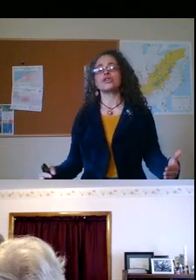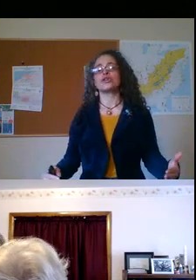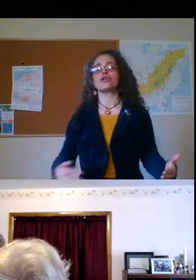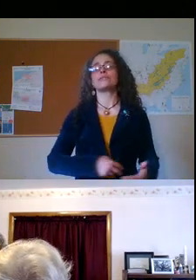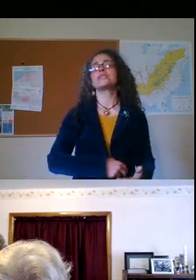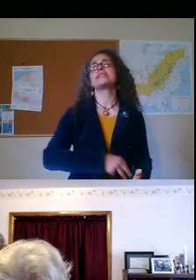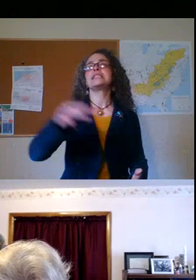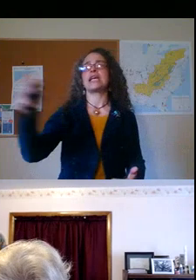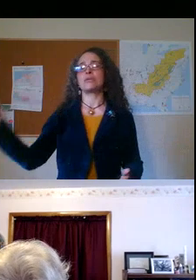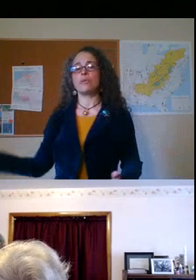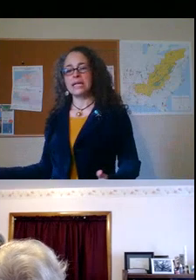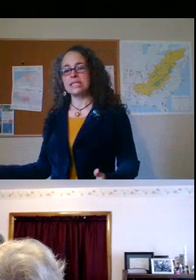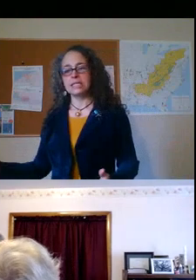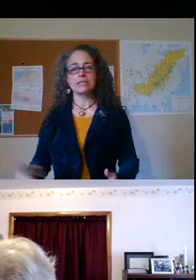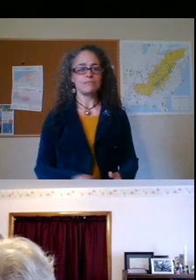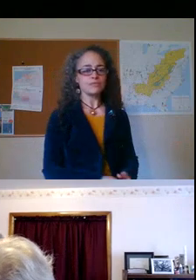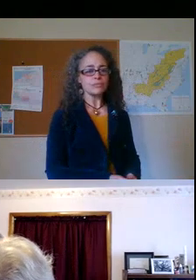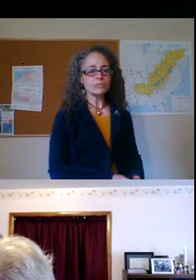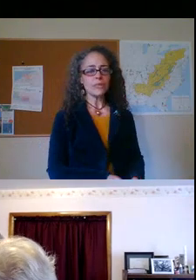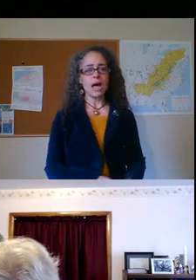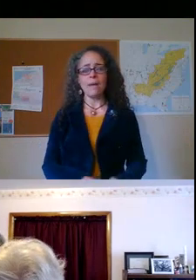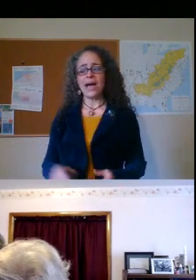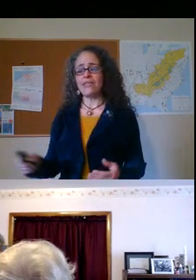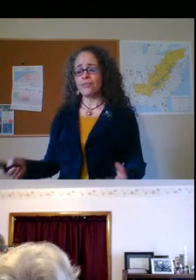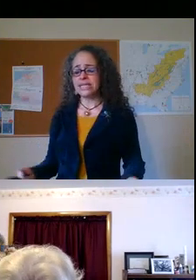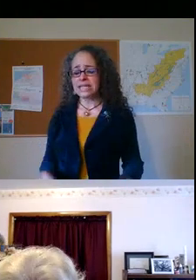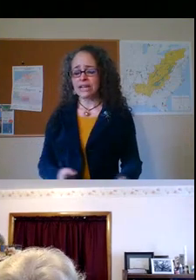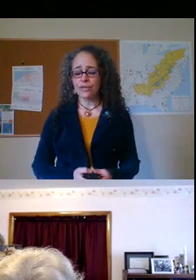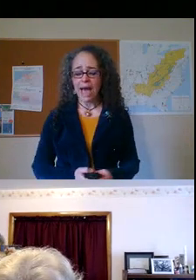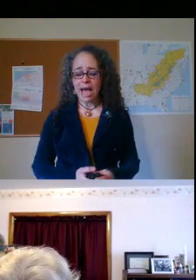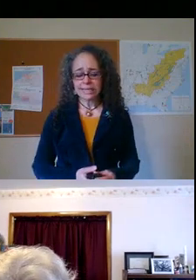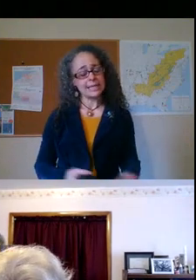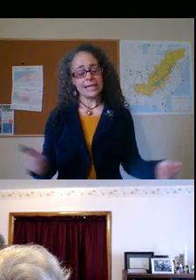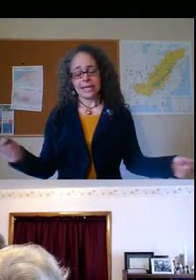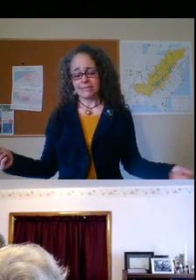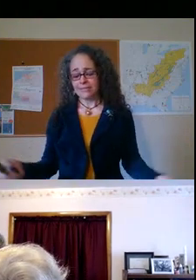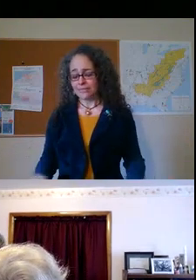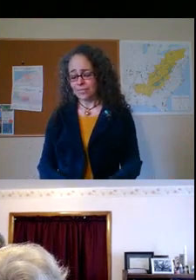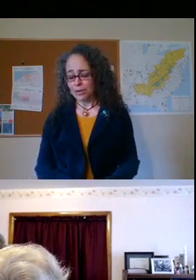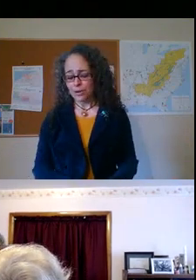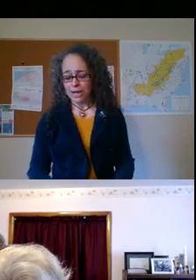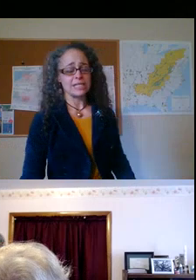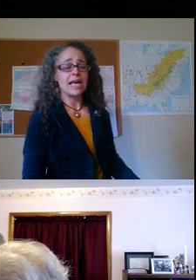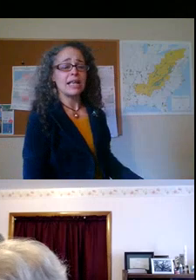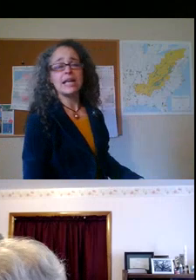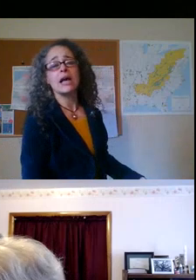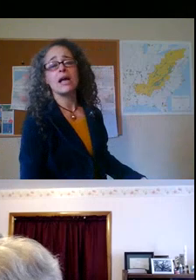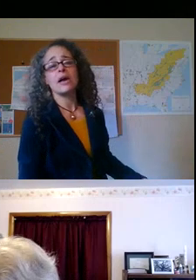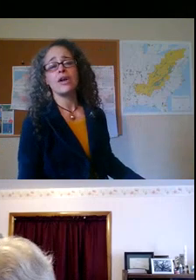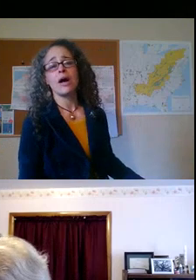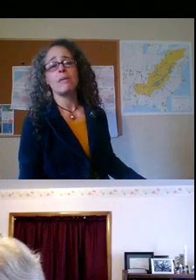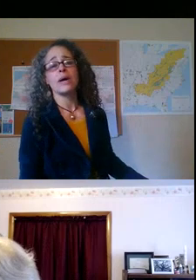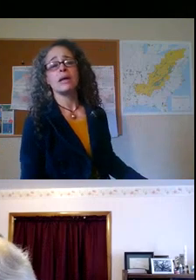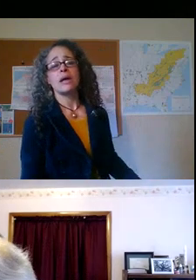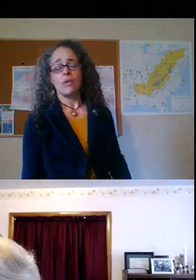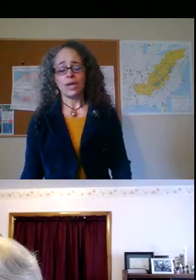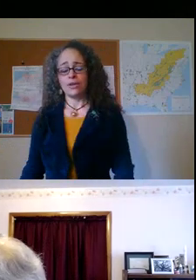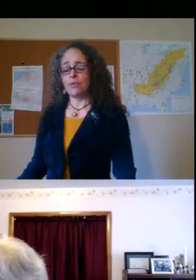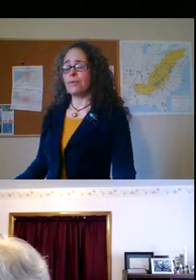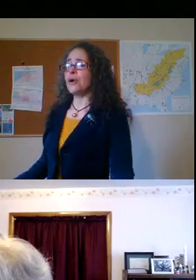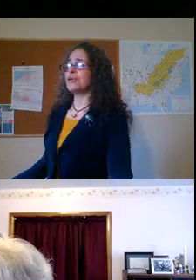on a long-term sustainable basis. And the reasoning for that, probably don't have to tell any of y'all,